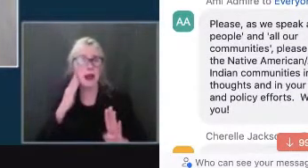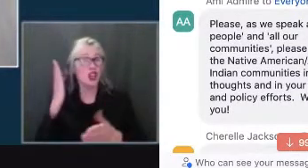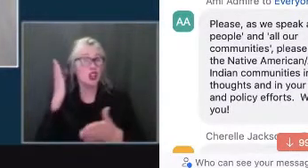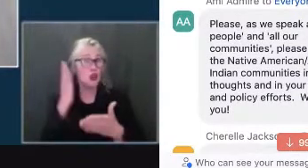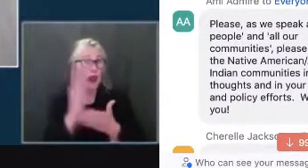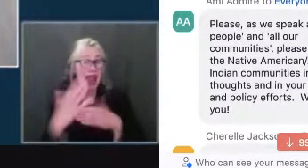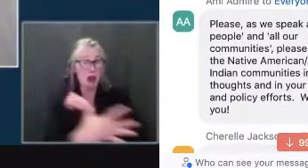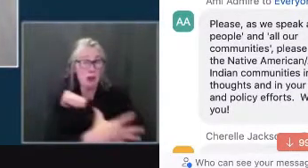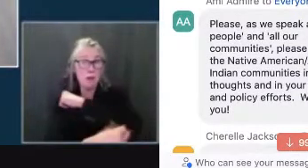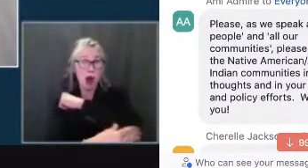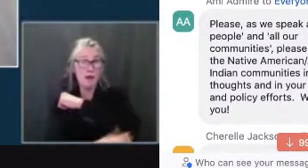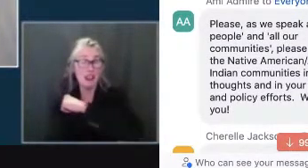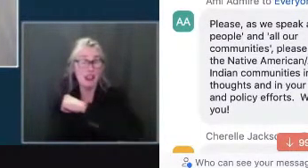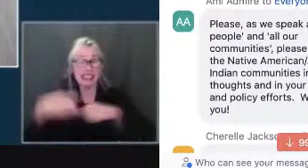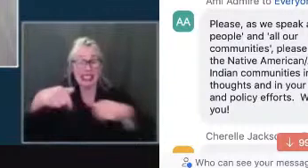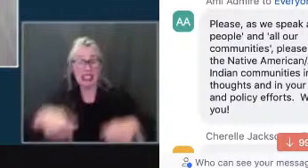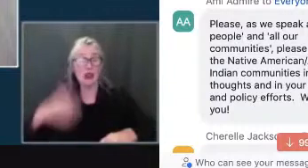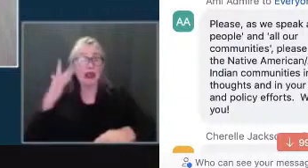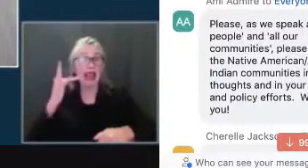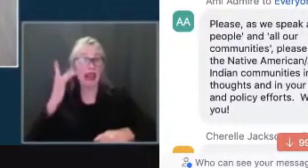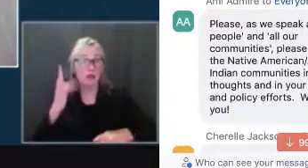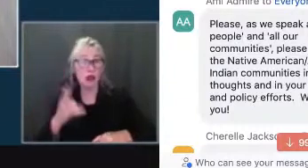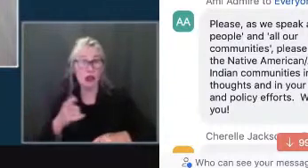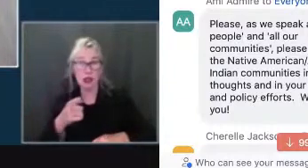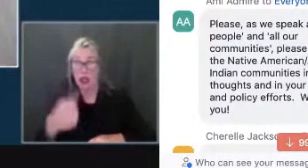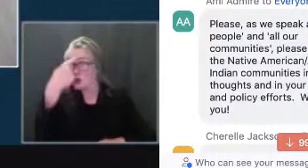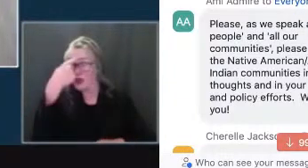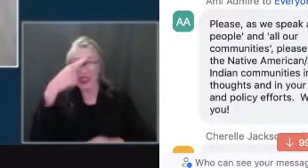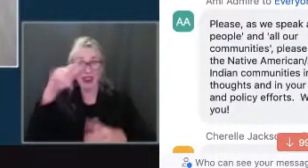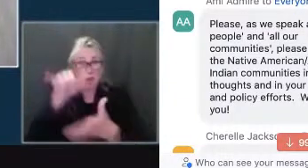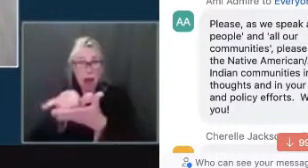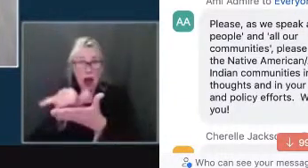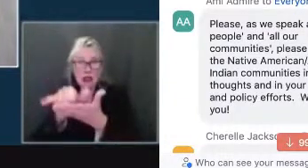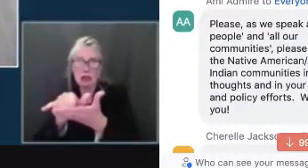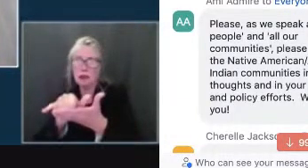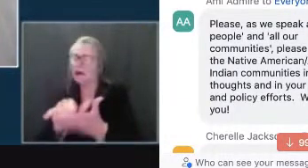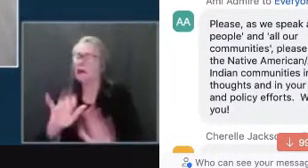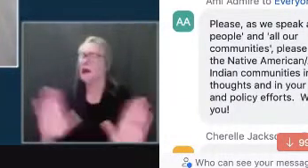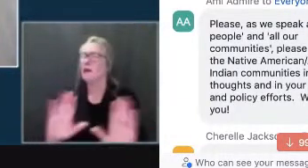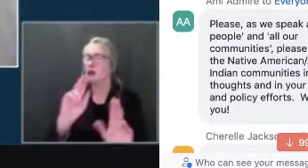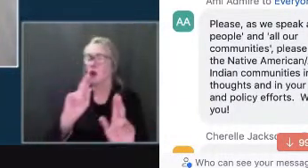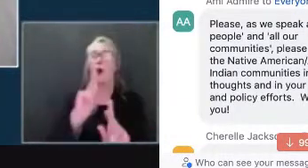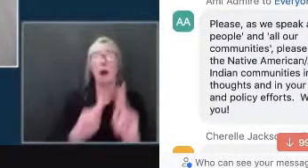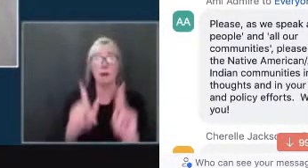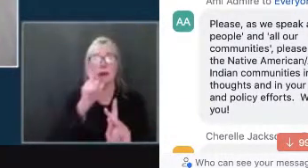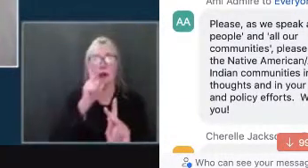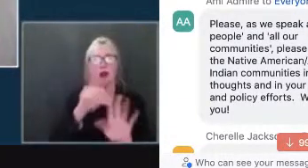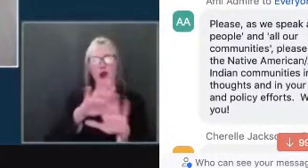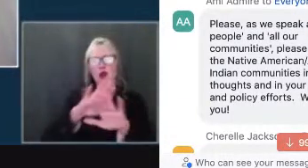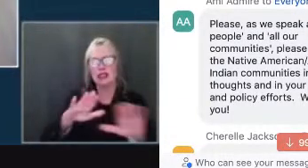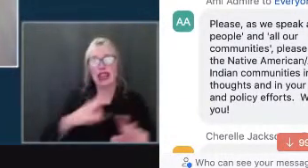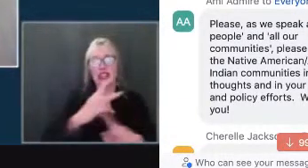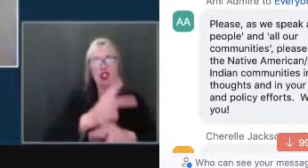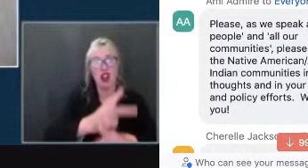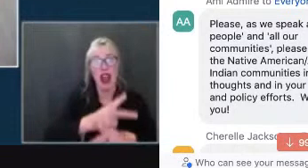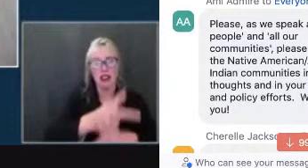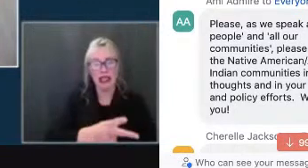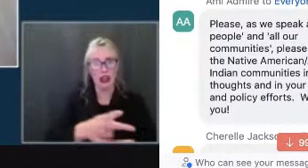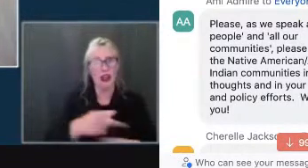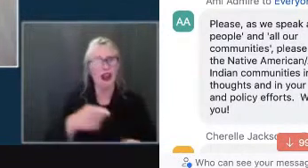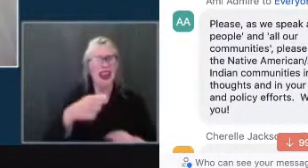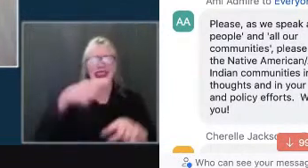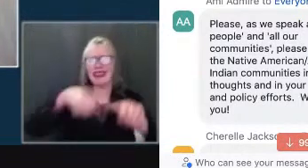sound radical to the child care workers who are working and taking care of our most precious resources without enough money to pay the rent. Ending